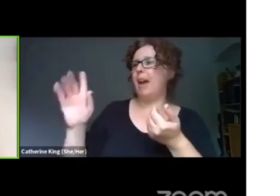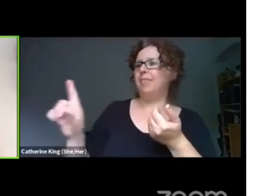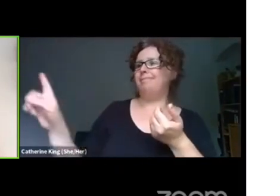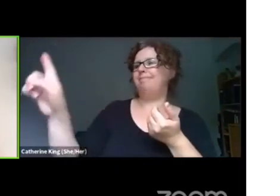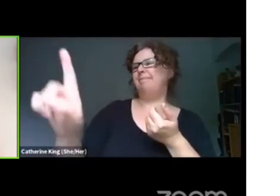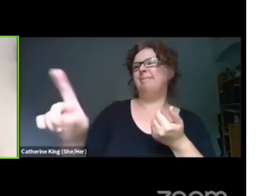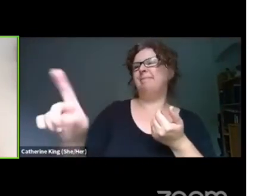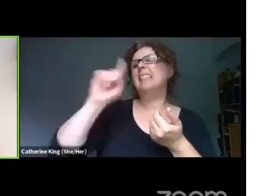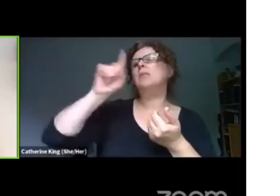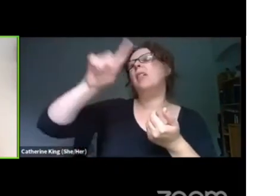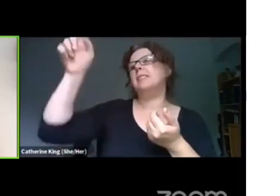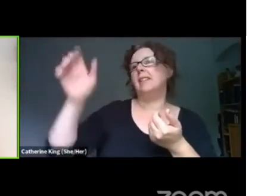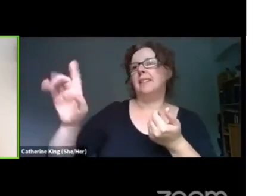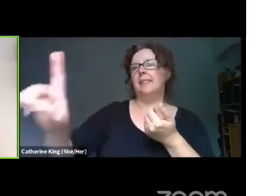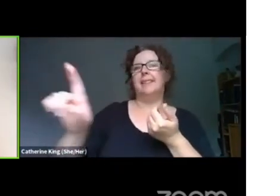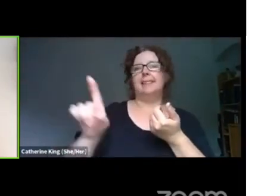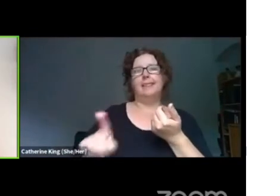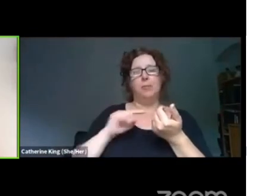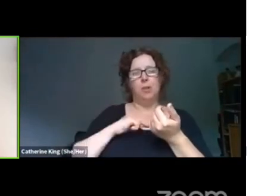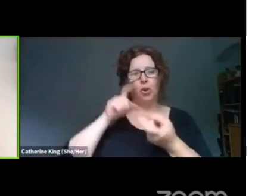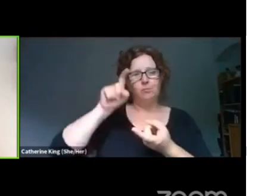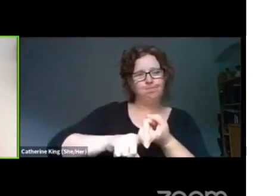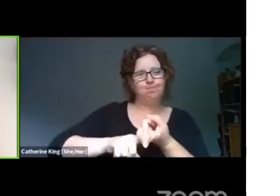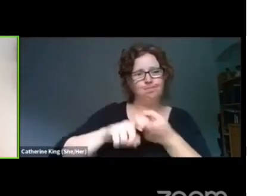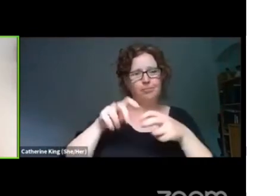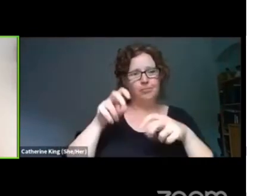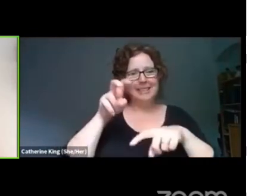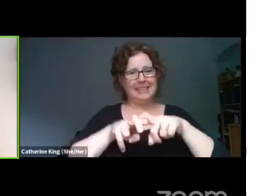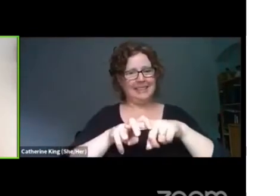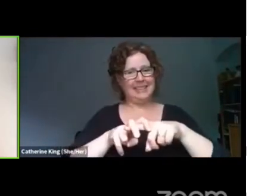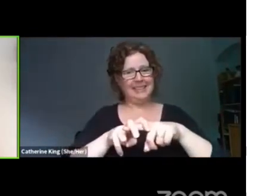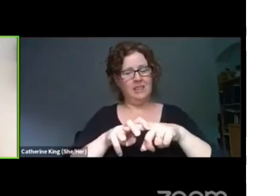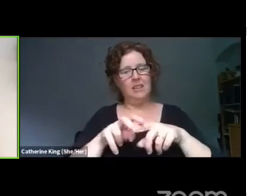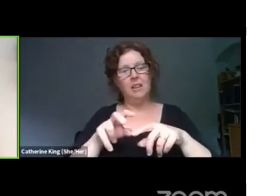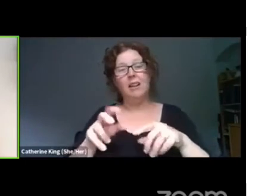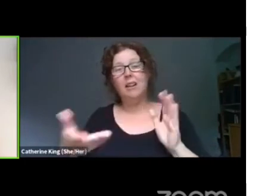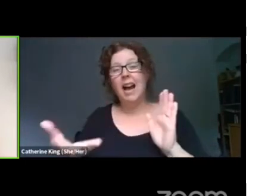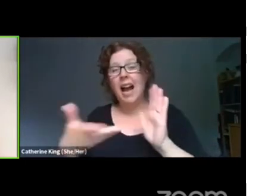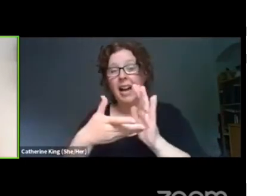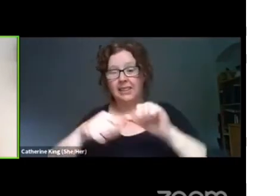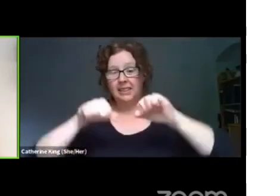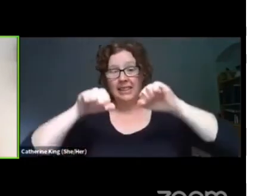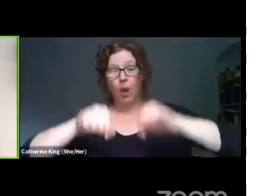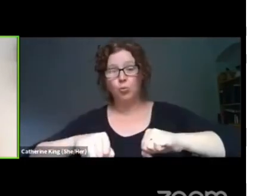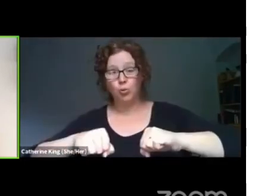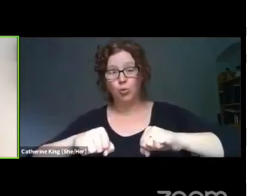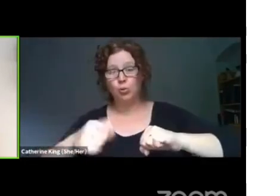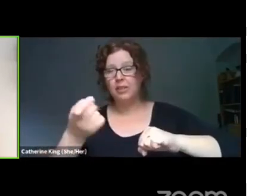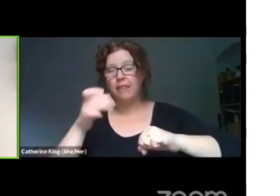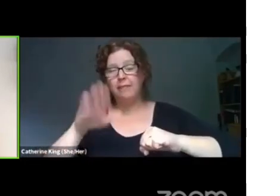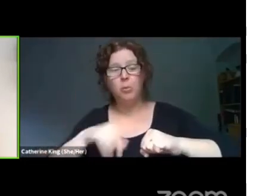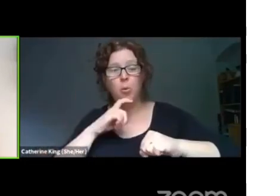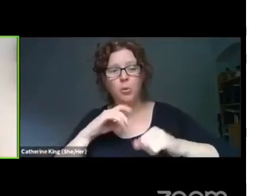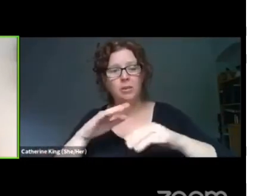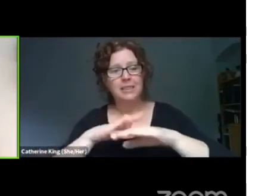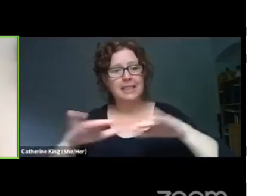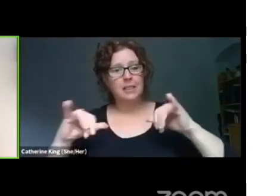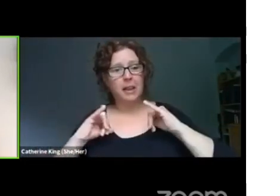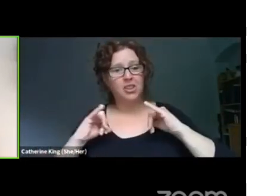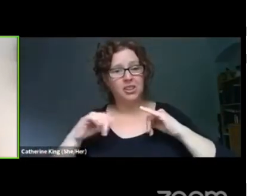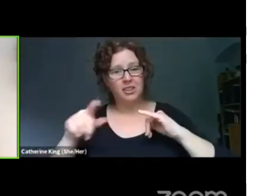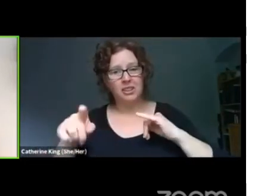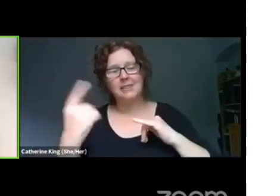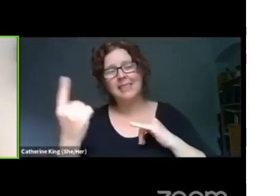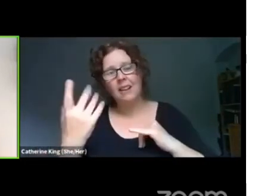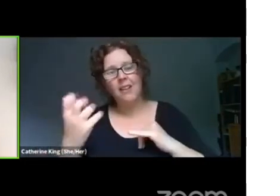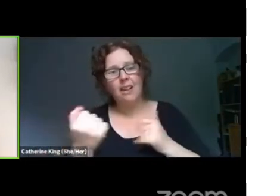because of fixed seating. The addition of the couches came from our stage manager, Julie Ferguson, who experiences a lot of pain